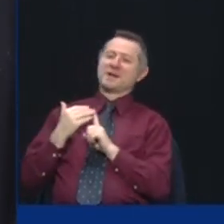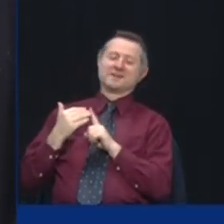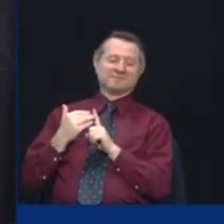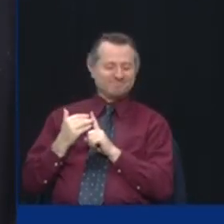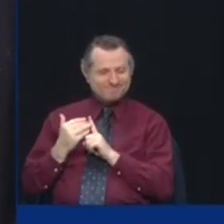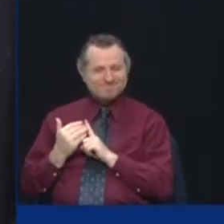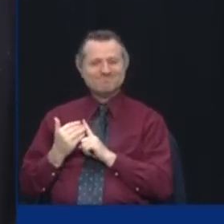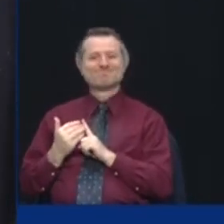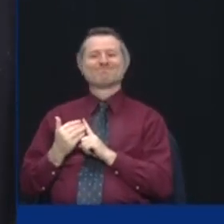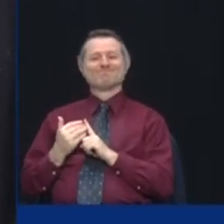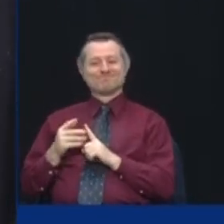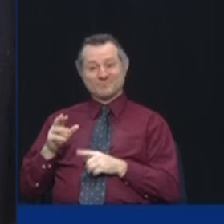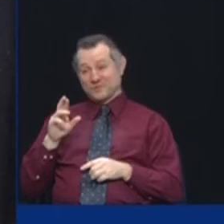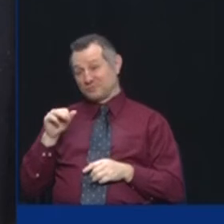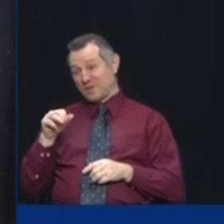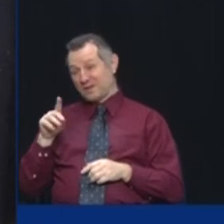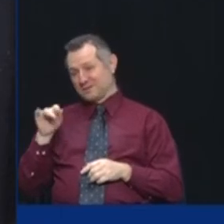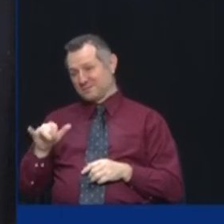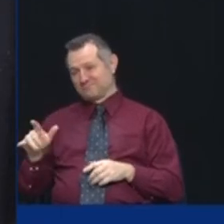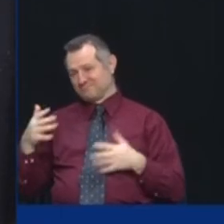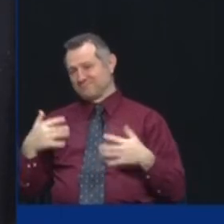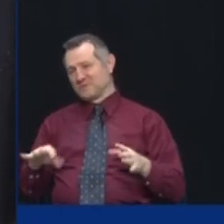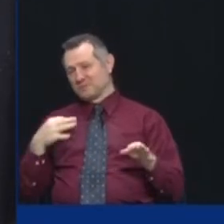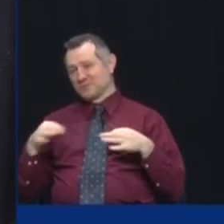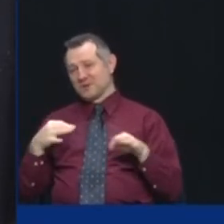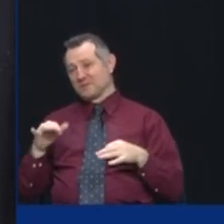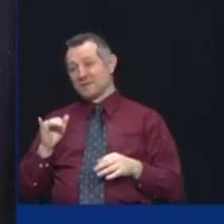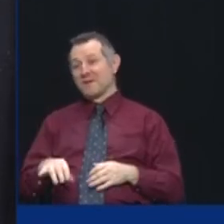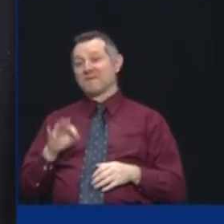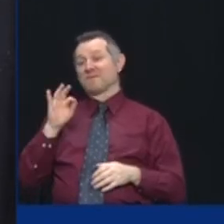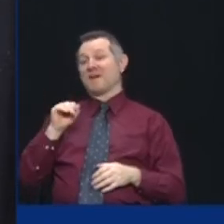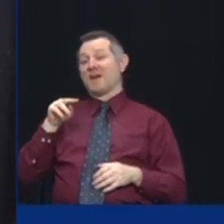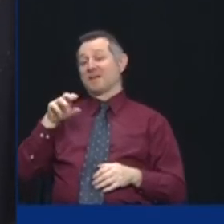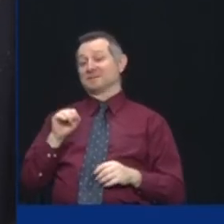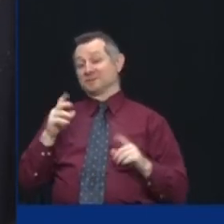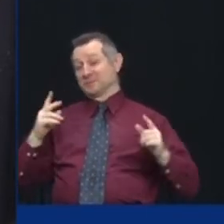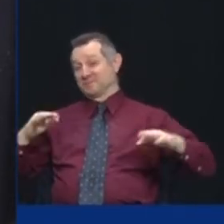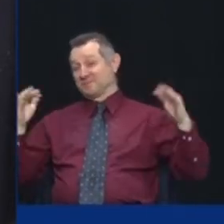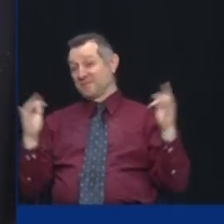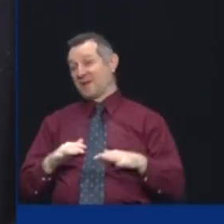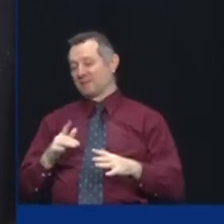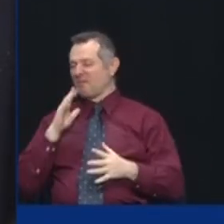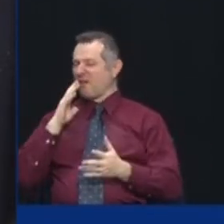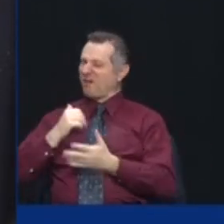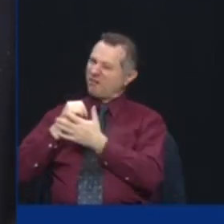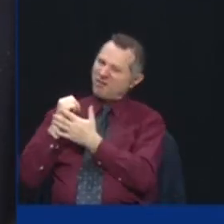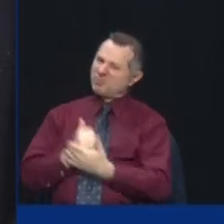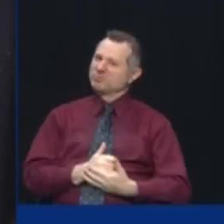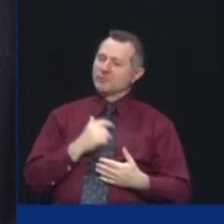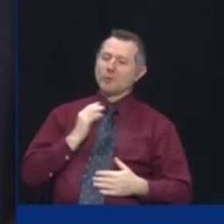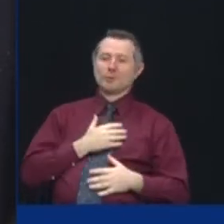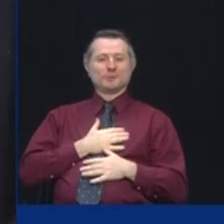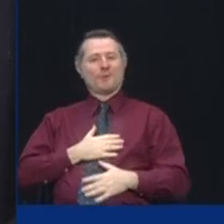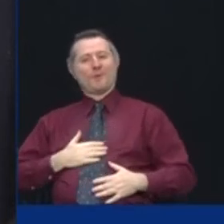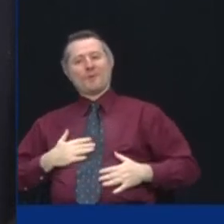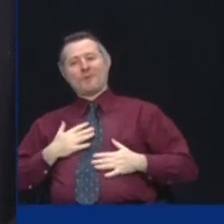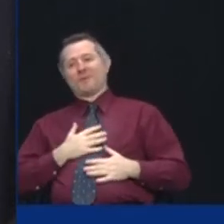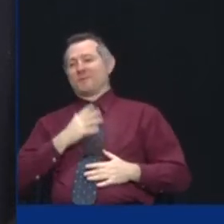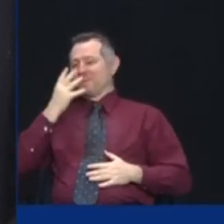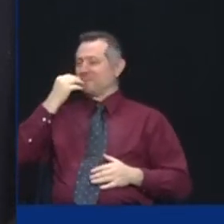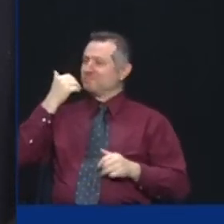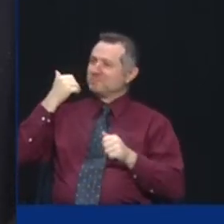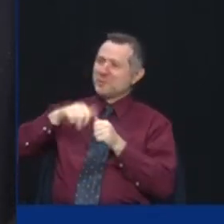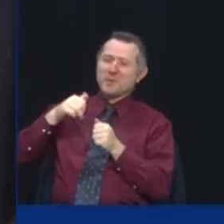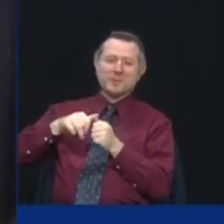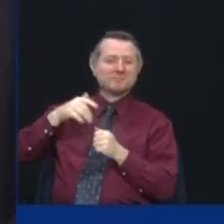Randy said that fans are what make the game. Fans are also what make memories, and they make memories